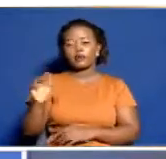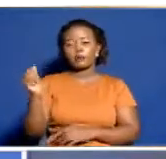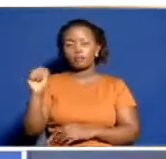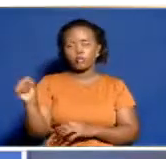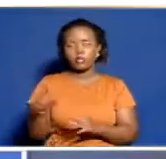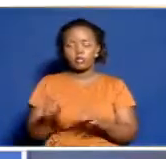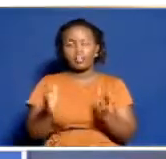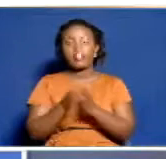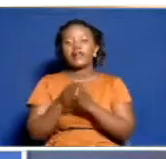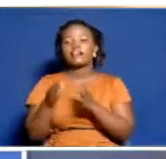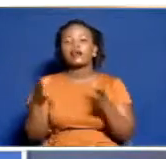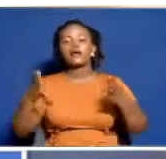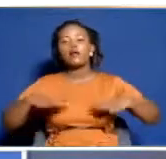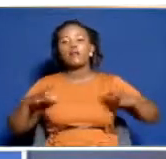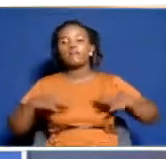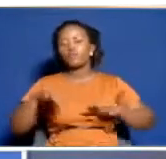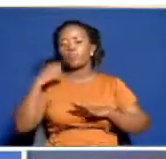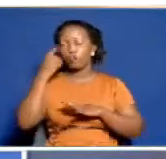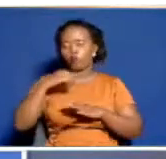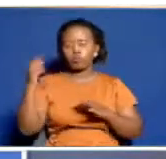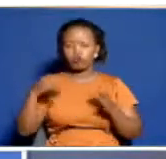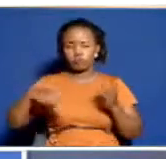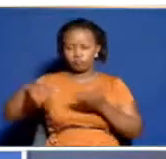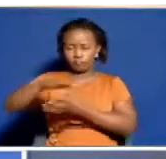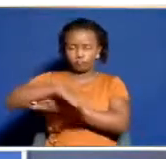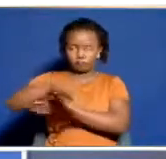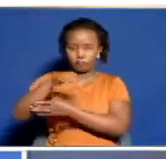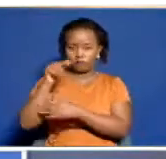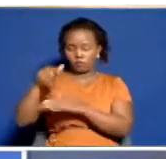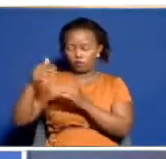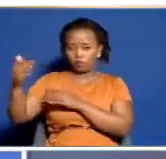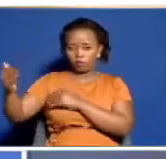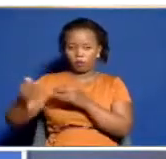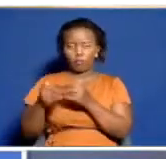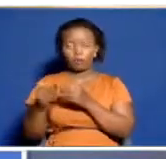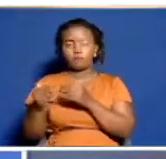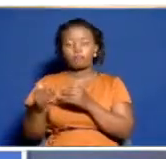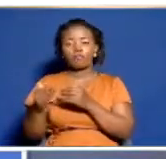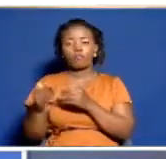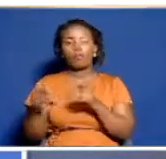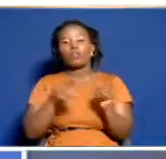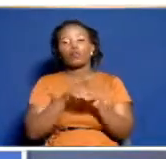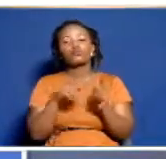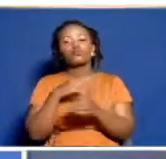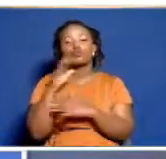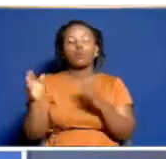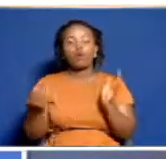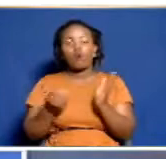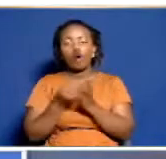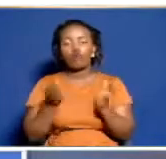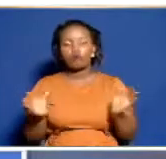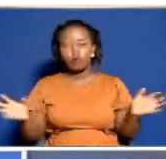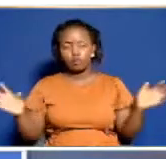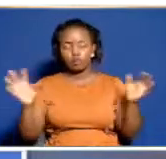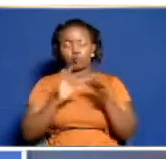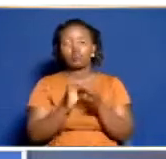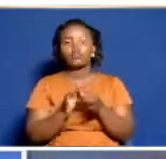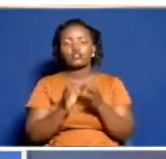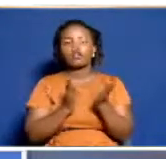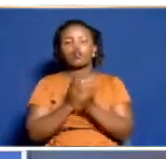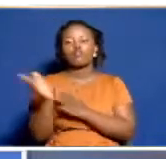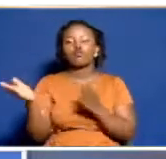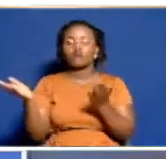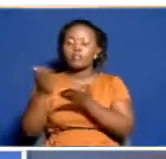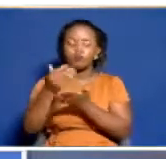the communities that surround this park to join them in the collection